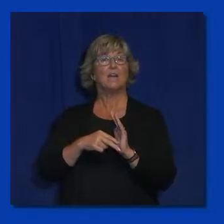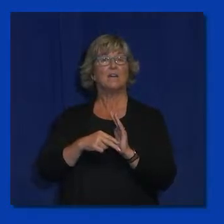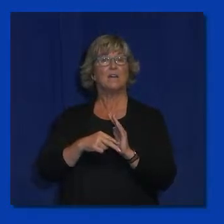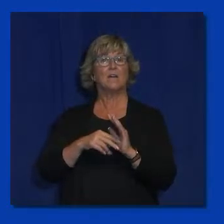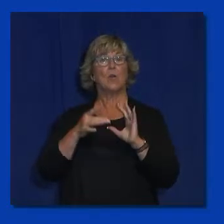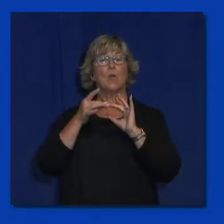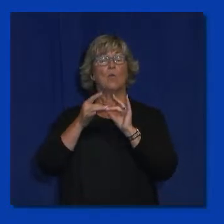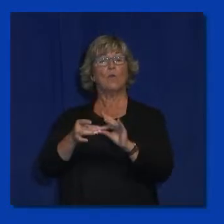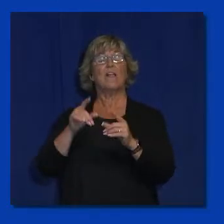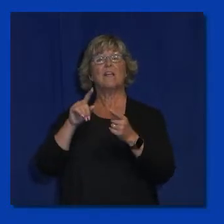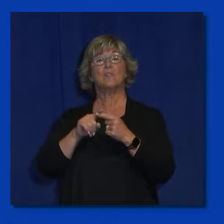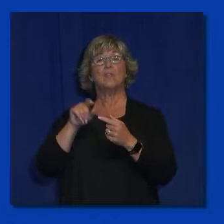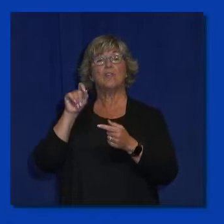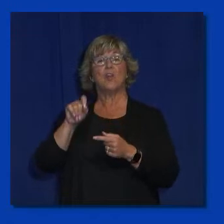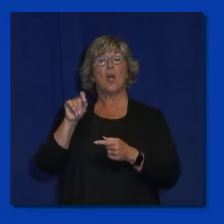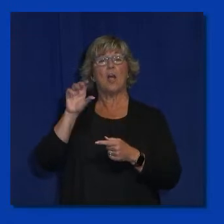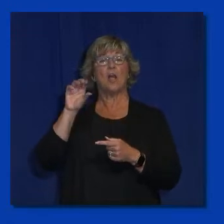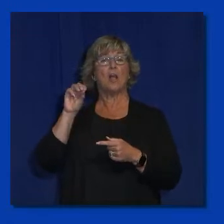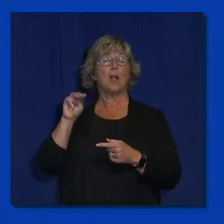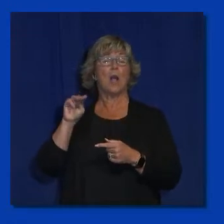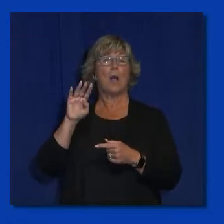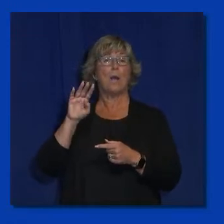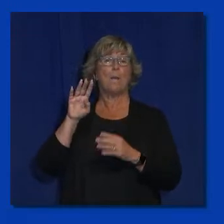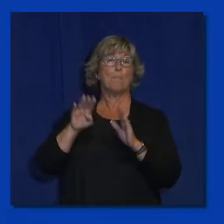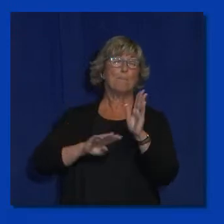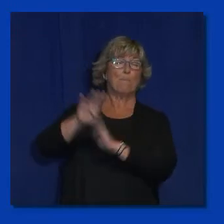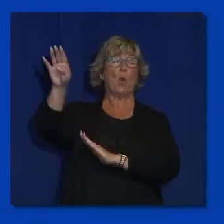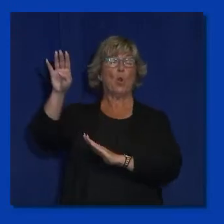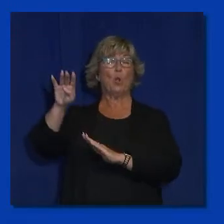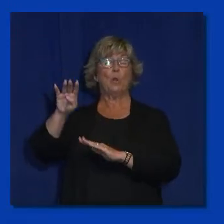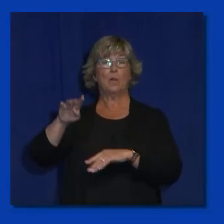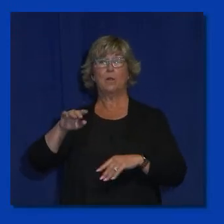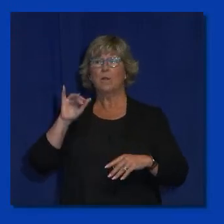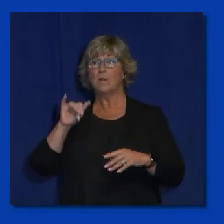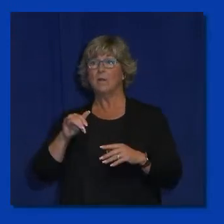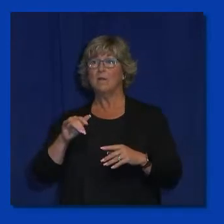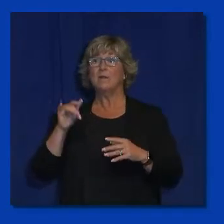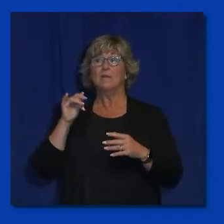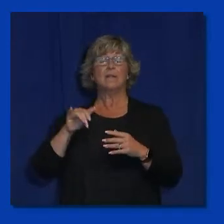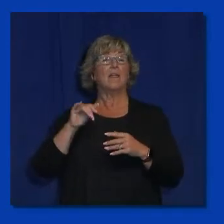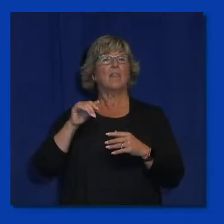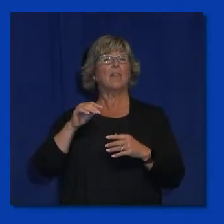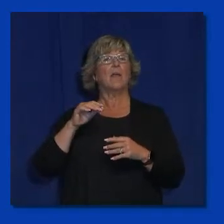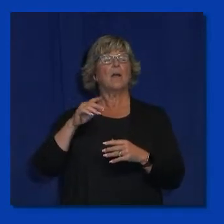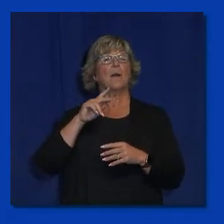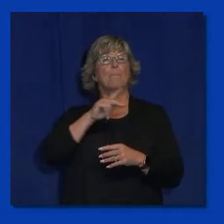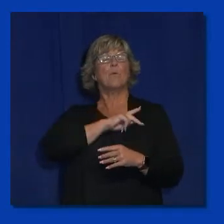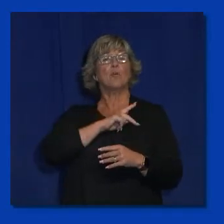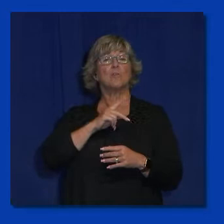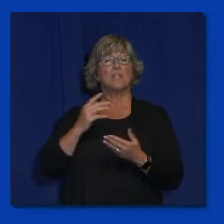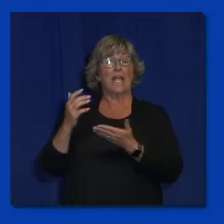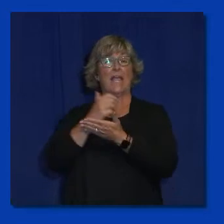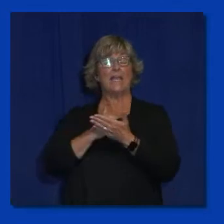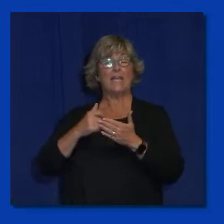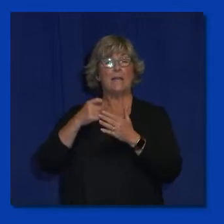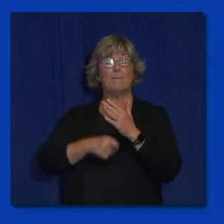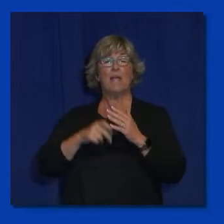dot-com boom, bust. Percentage of capital gains, percentage of personal income was 10.4%. You look